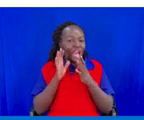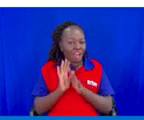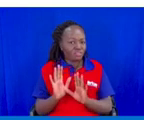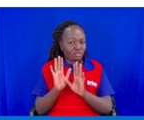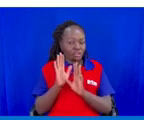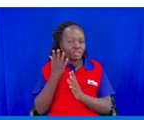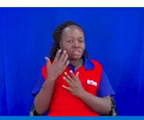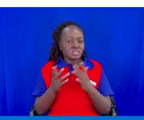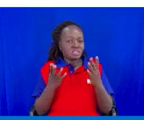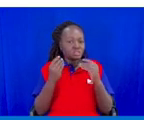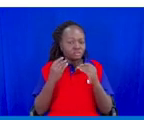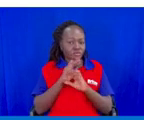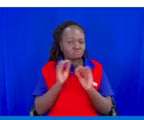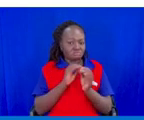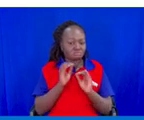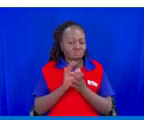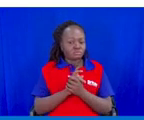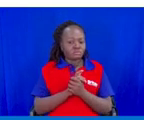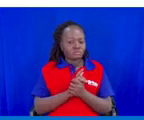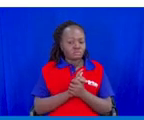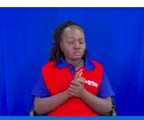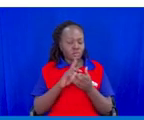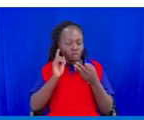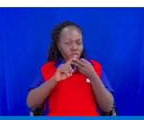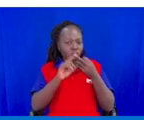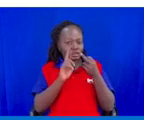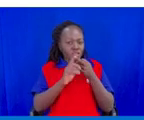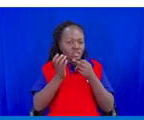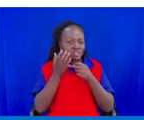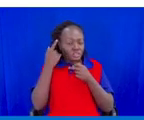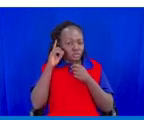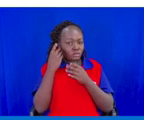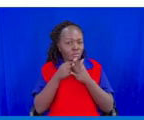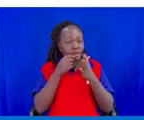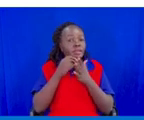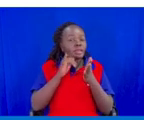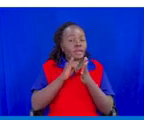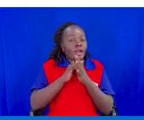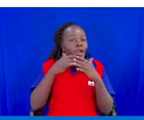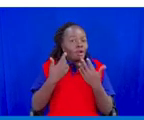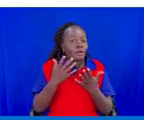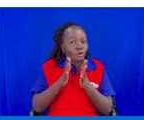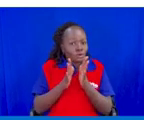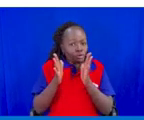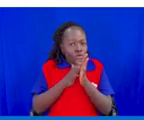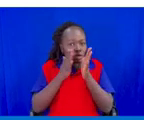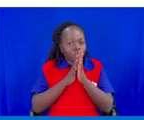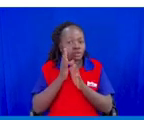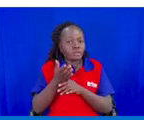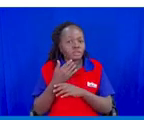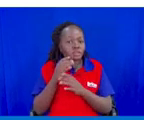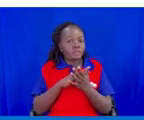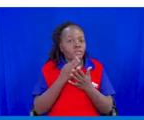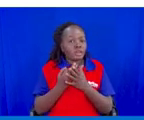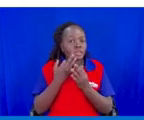Liquidity needs, which ties with the investment horizon, it's how quickly. You need the funds.